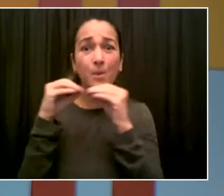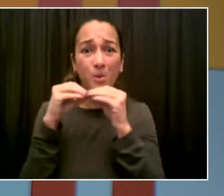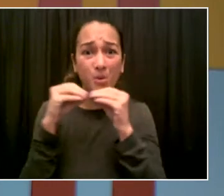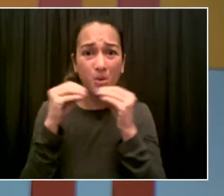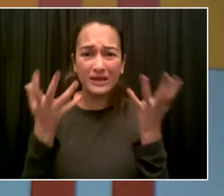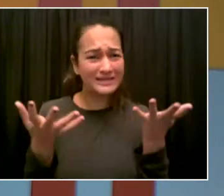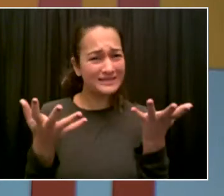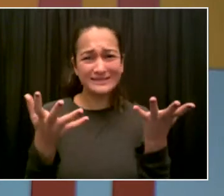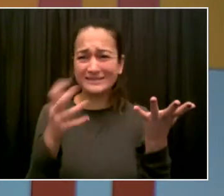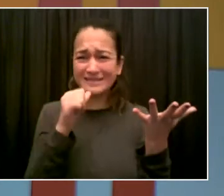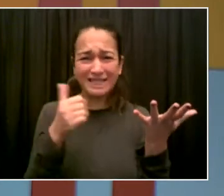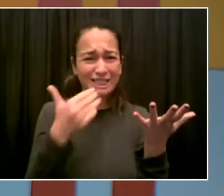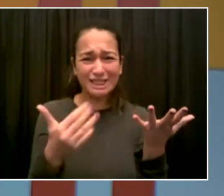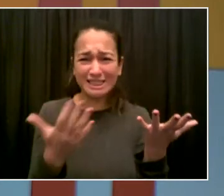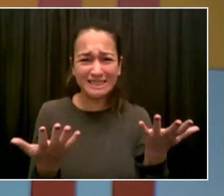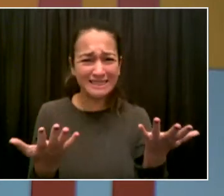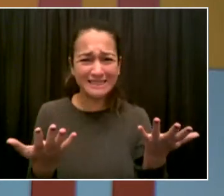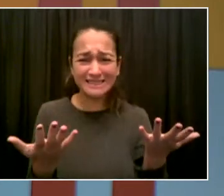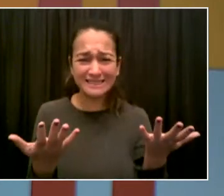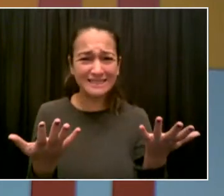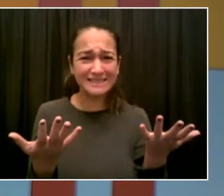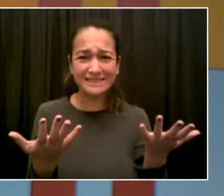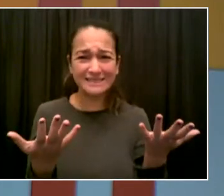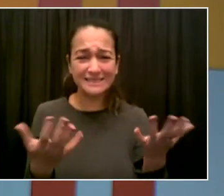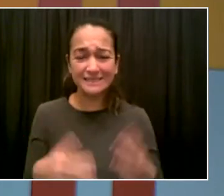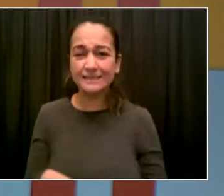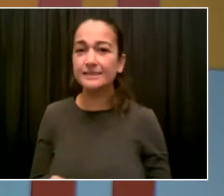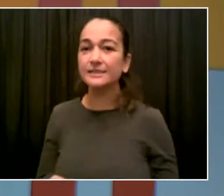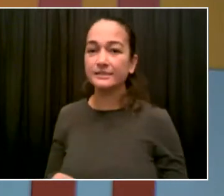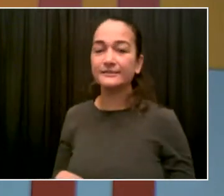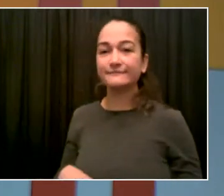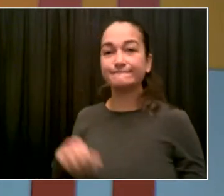clear, I've talked to Commissioner Sapienza about this quite a bit.